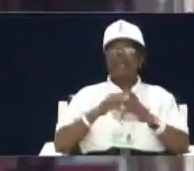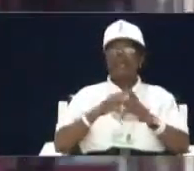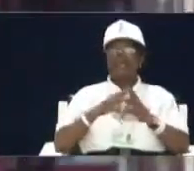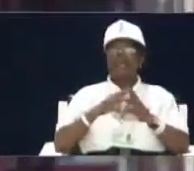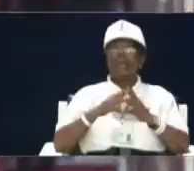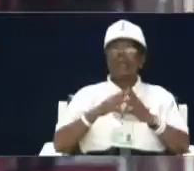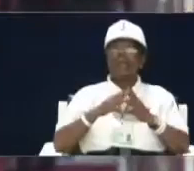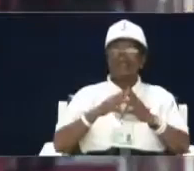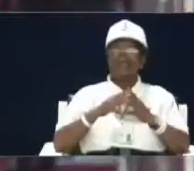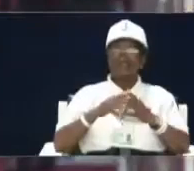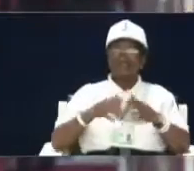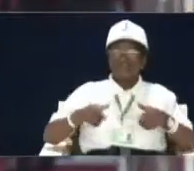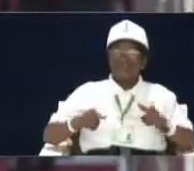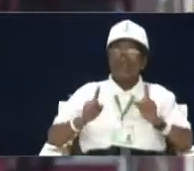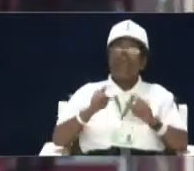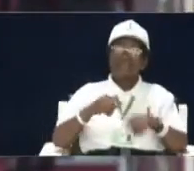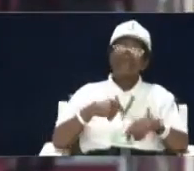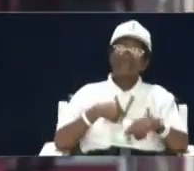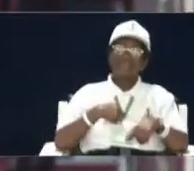Let me